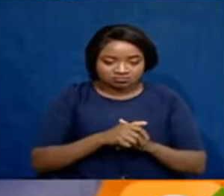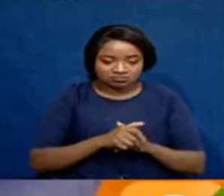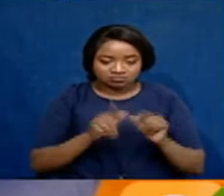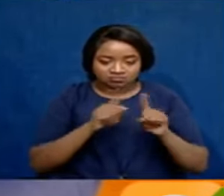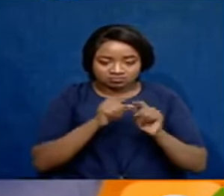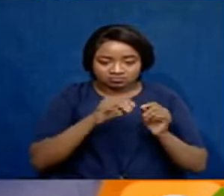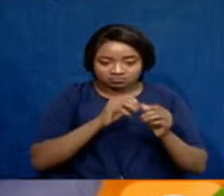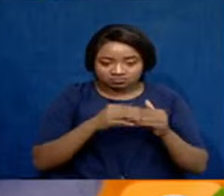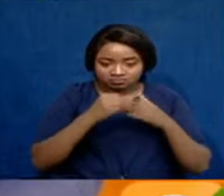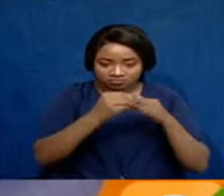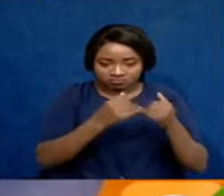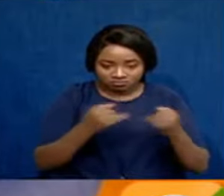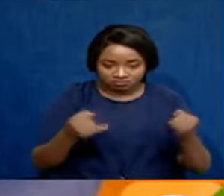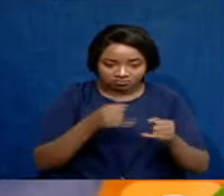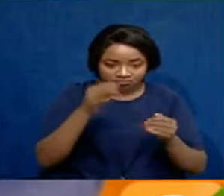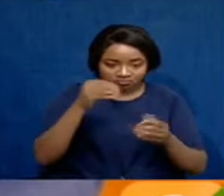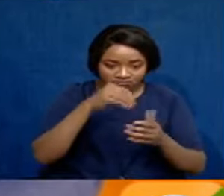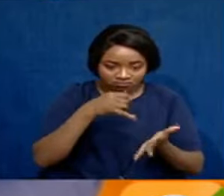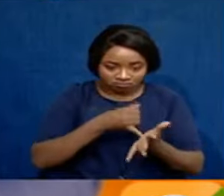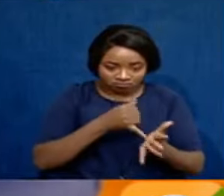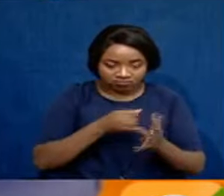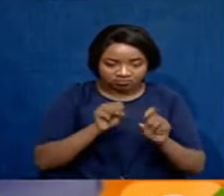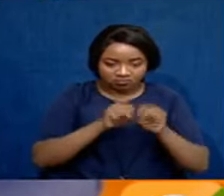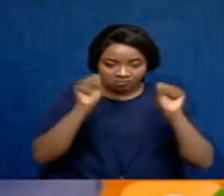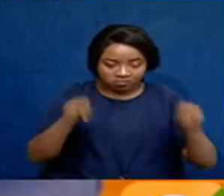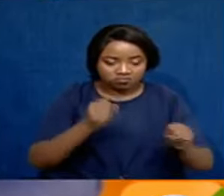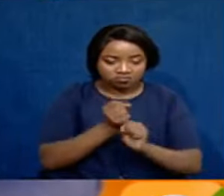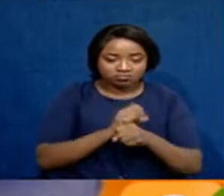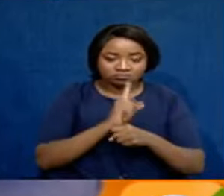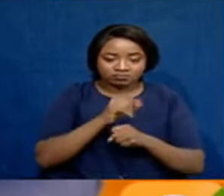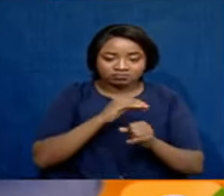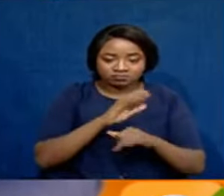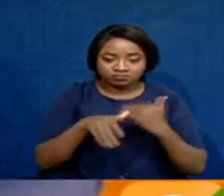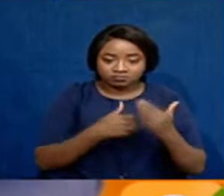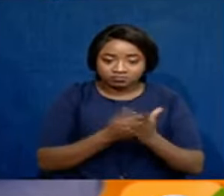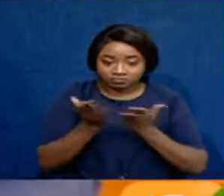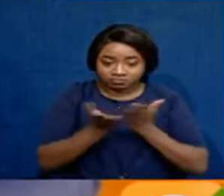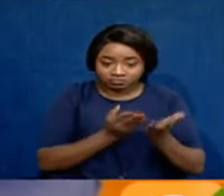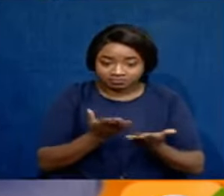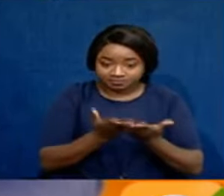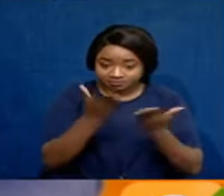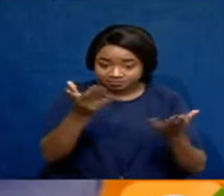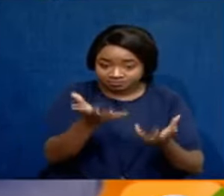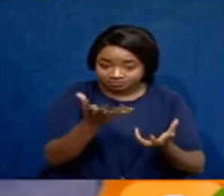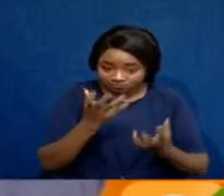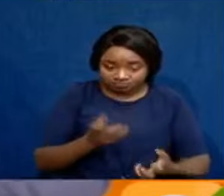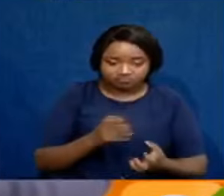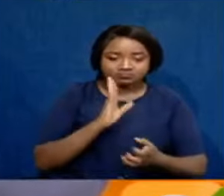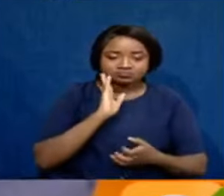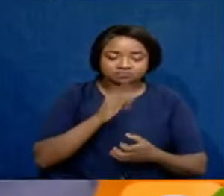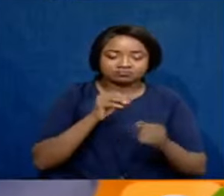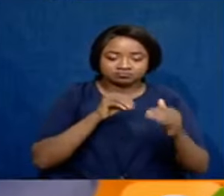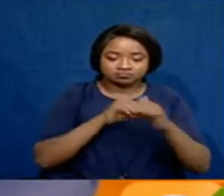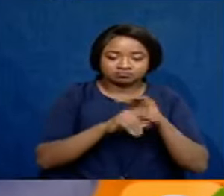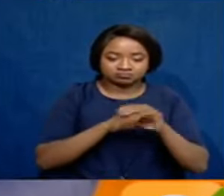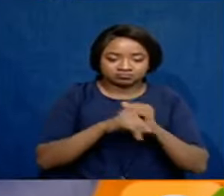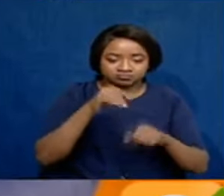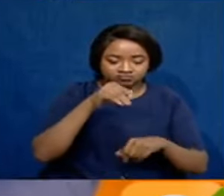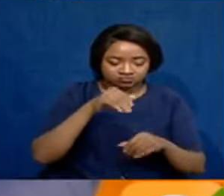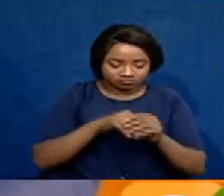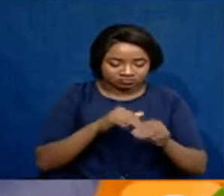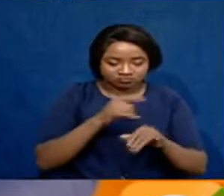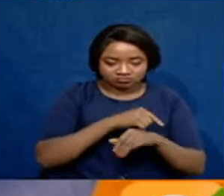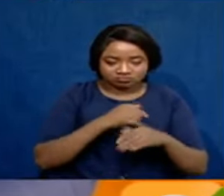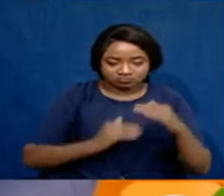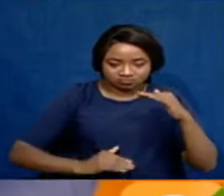in the system to ensure that right now, every service that you need is going to be provided for within that limit, so that you